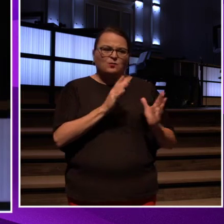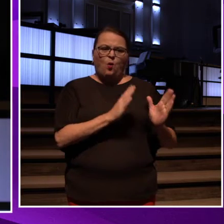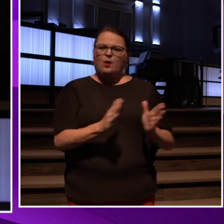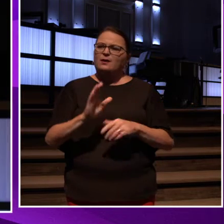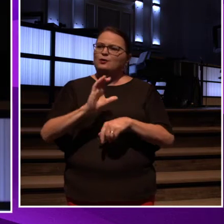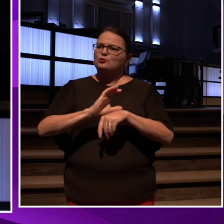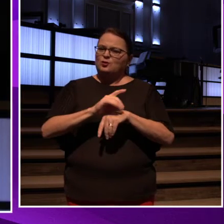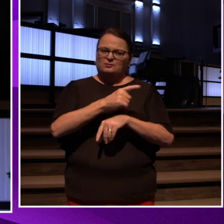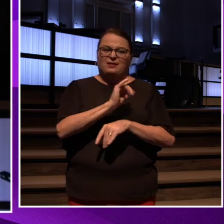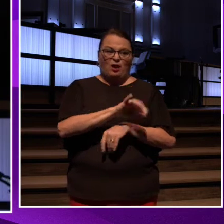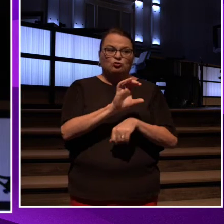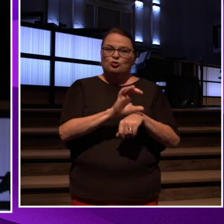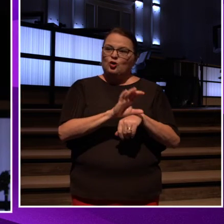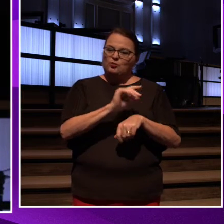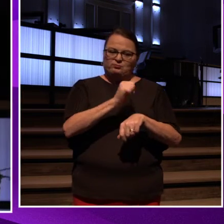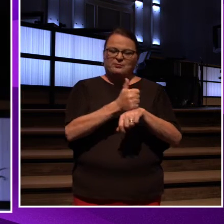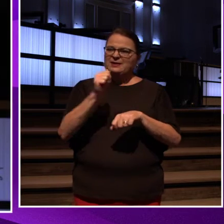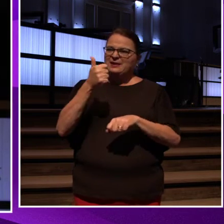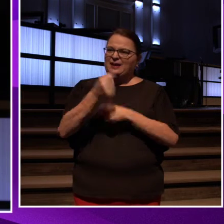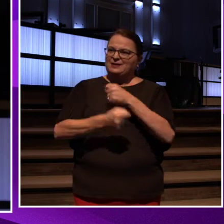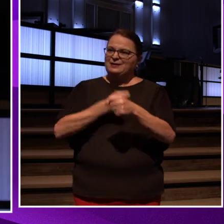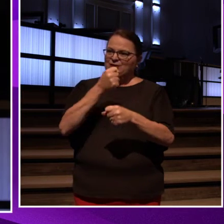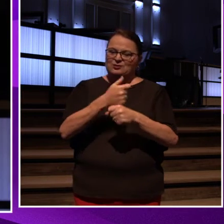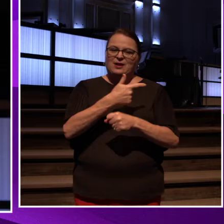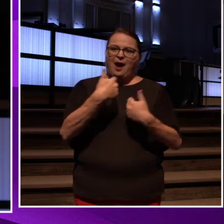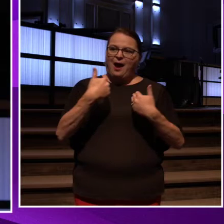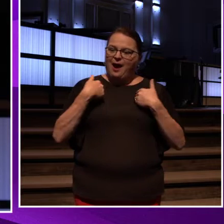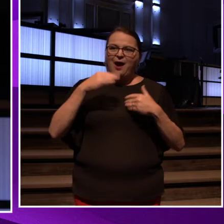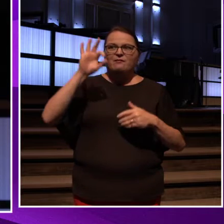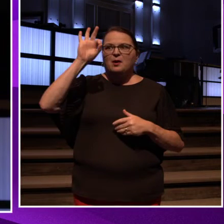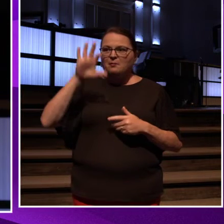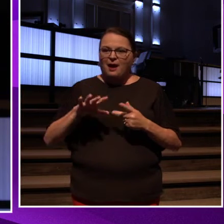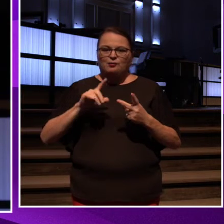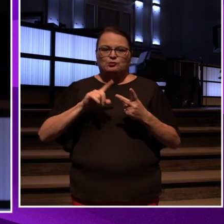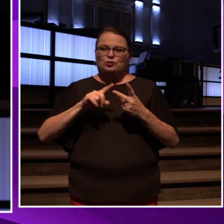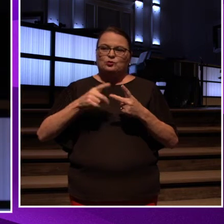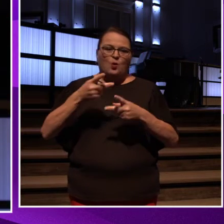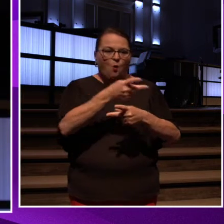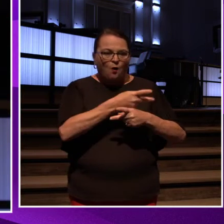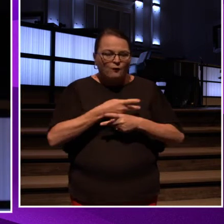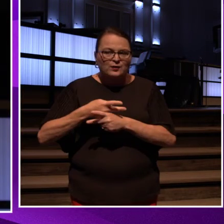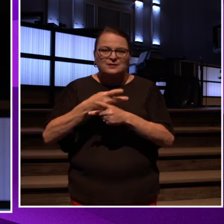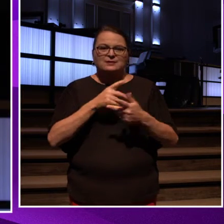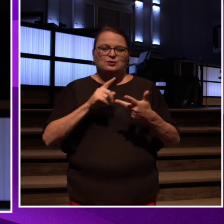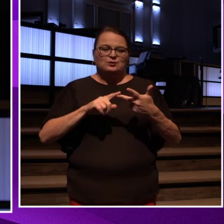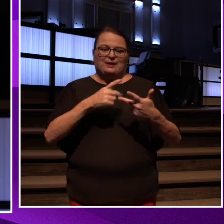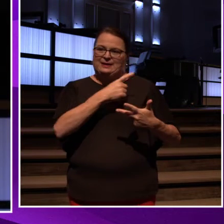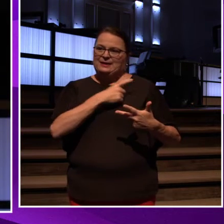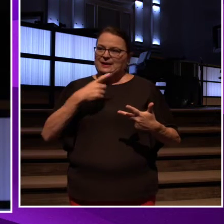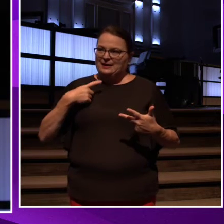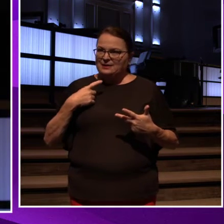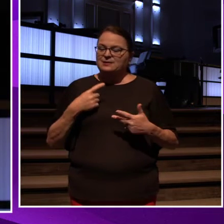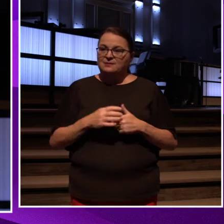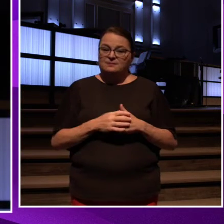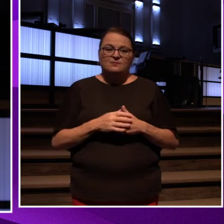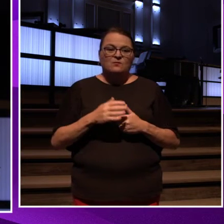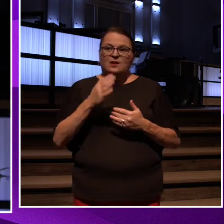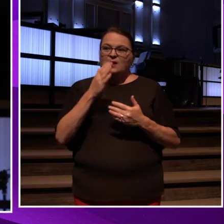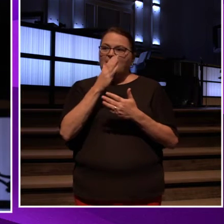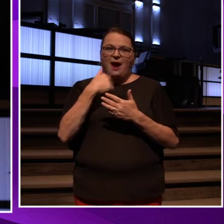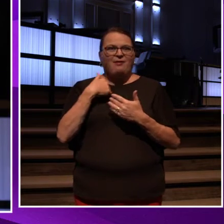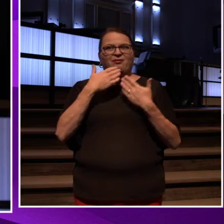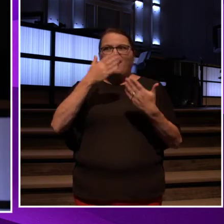They even had pastors, overseers, and deacons. Amen? I thank God for our deacons. Some of you may not know them. I hope you'll